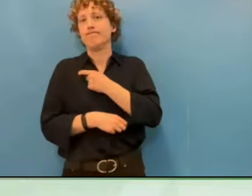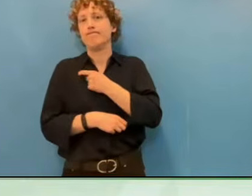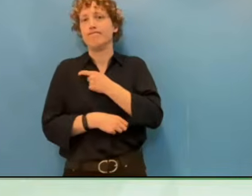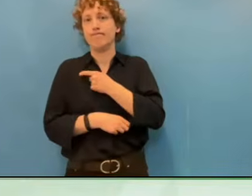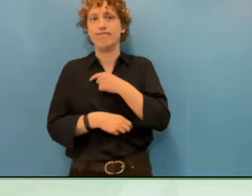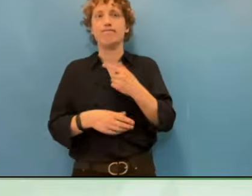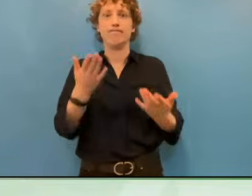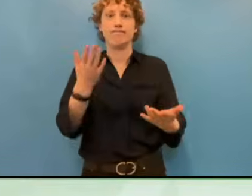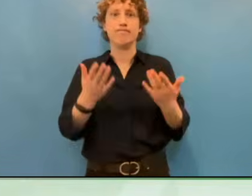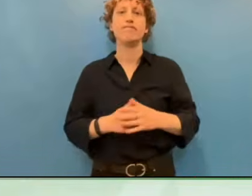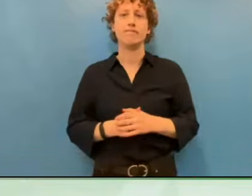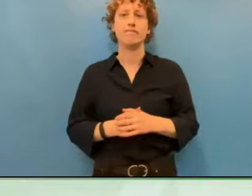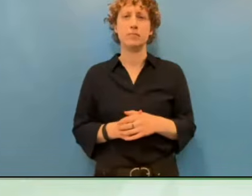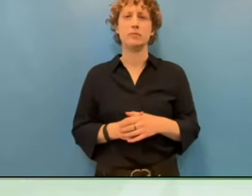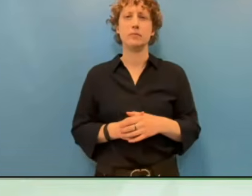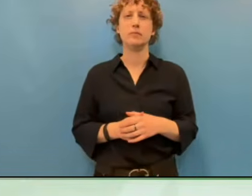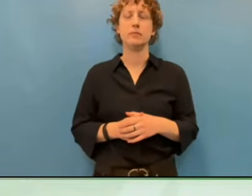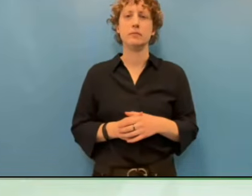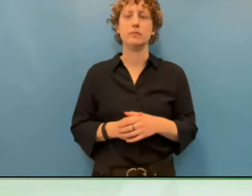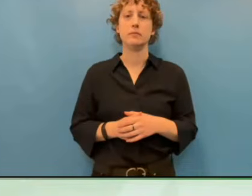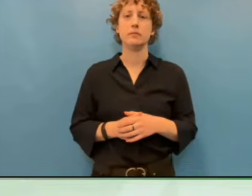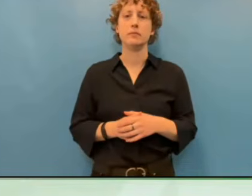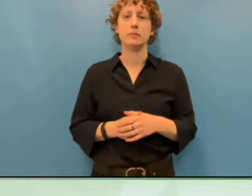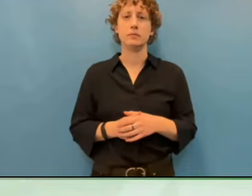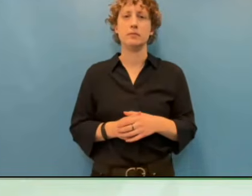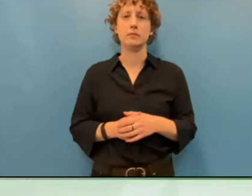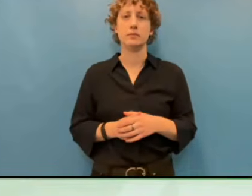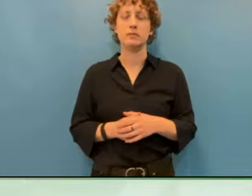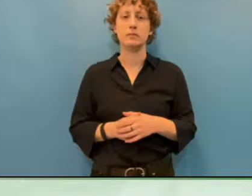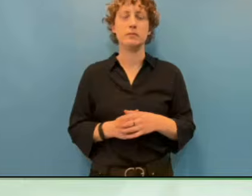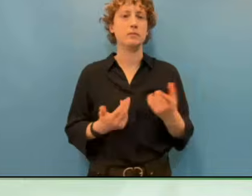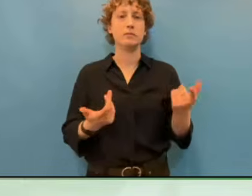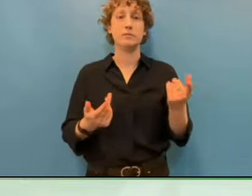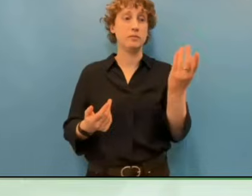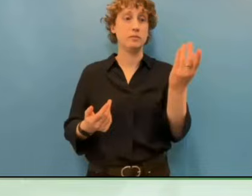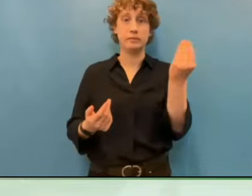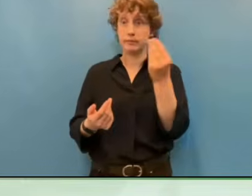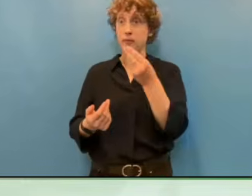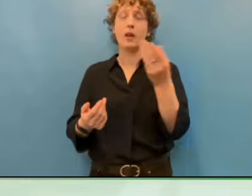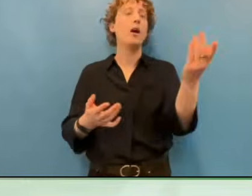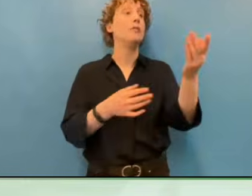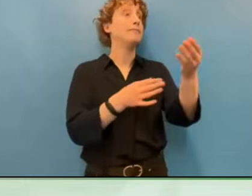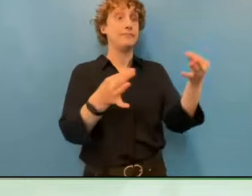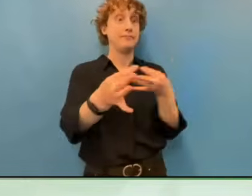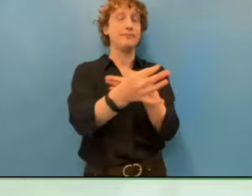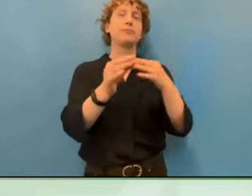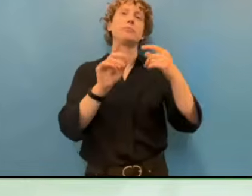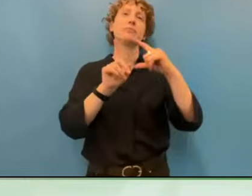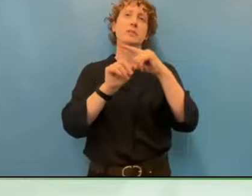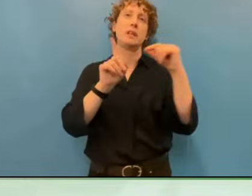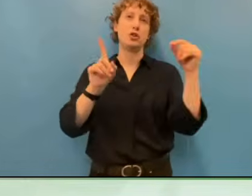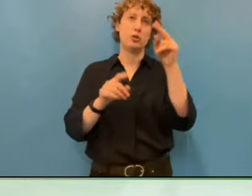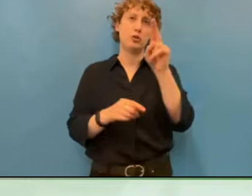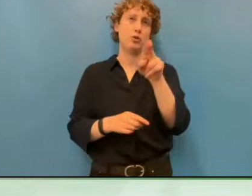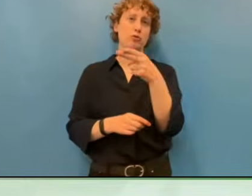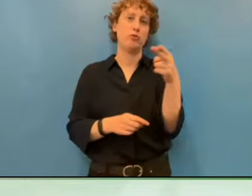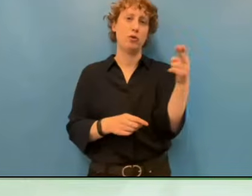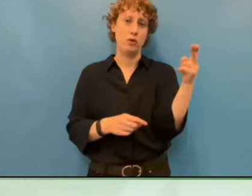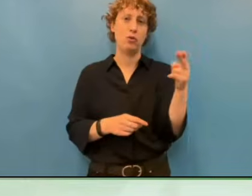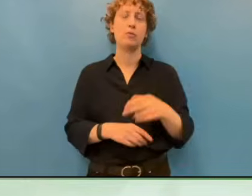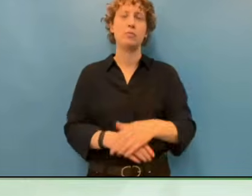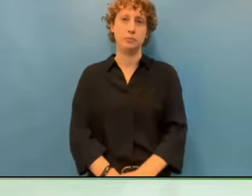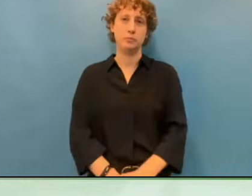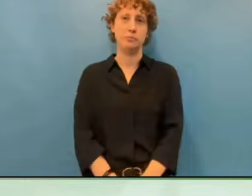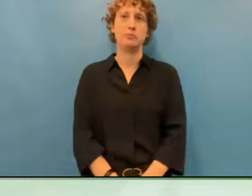a digital form of cash which you can withdraw and give to somebody immediately if you need so. And the third aspect